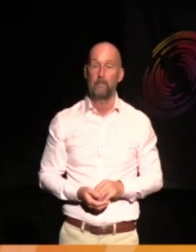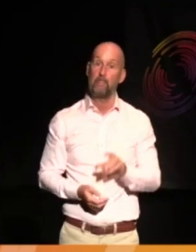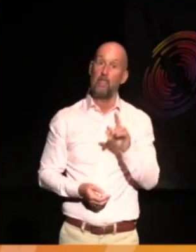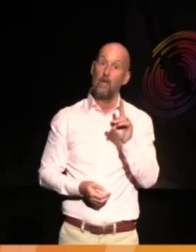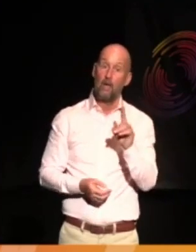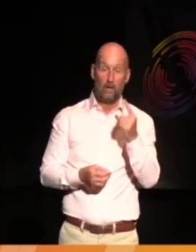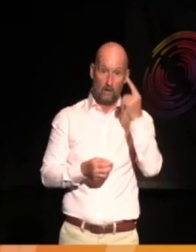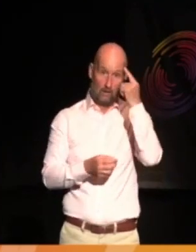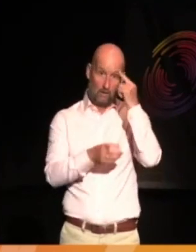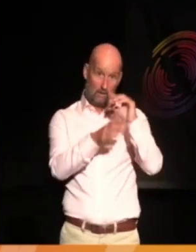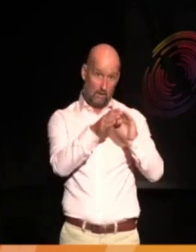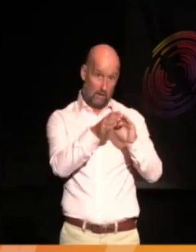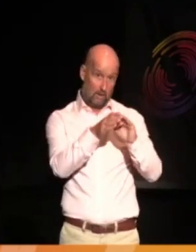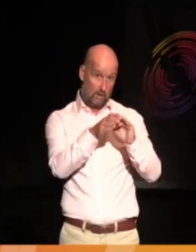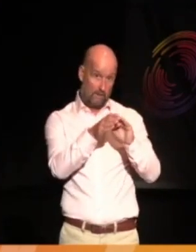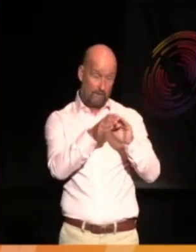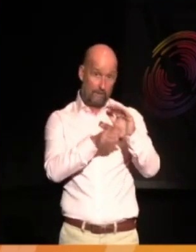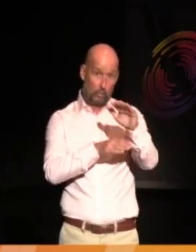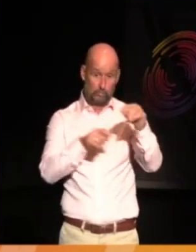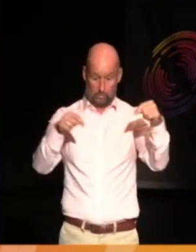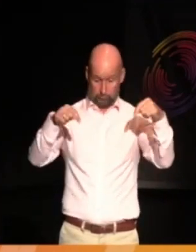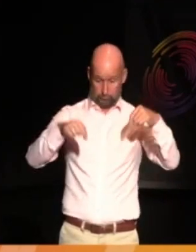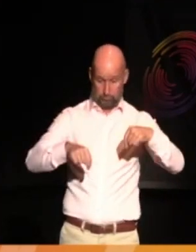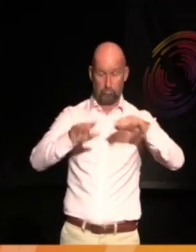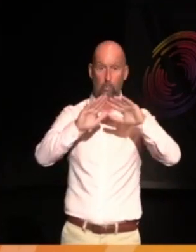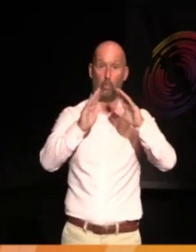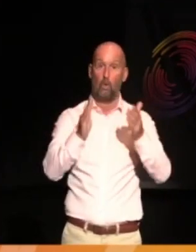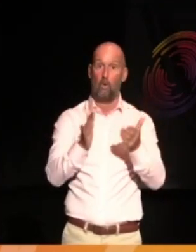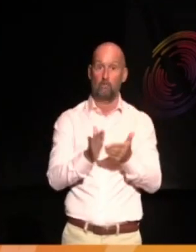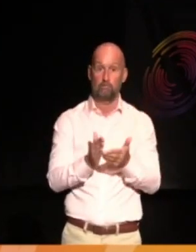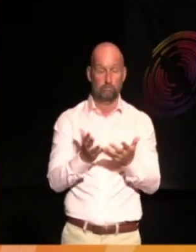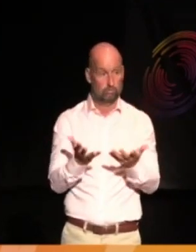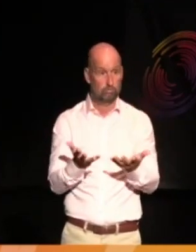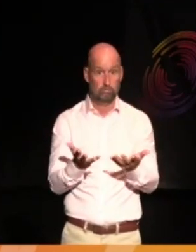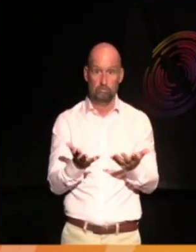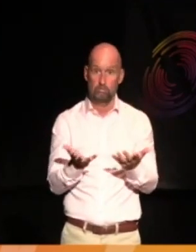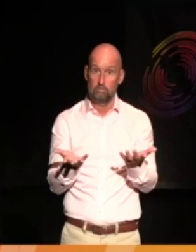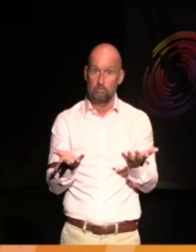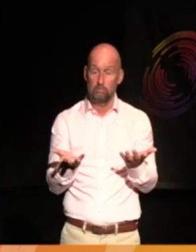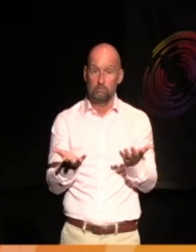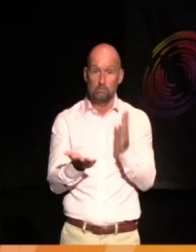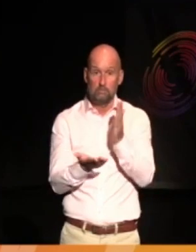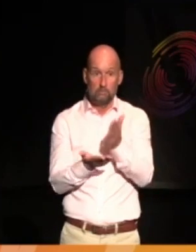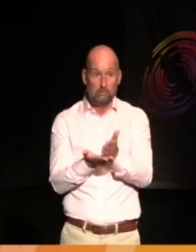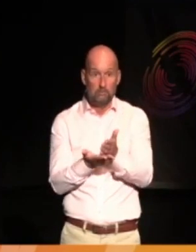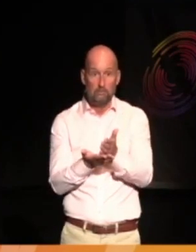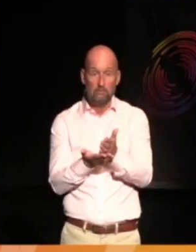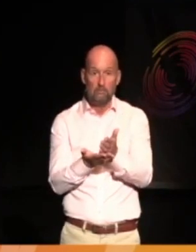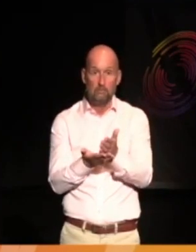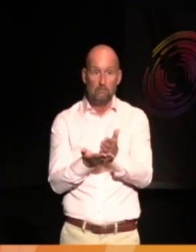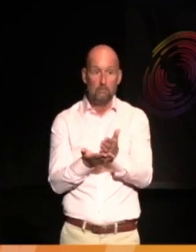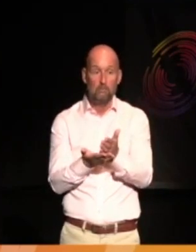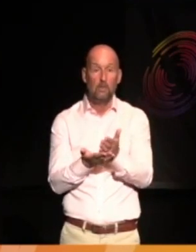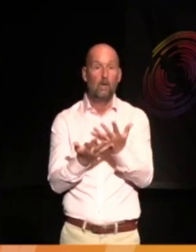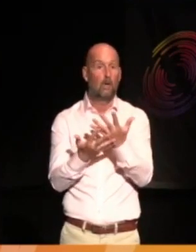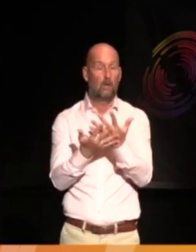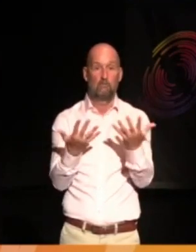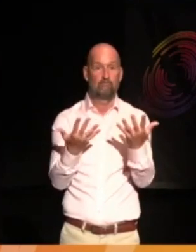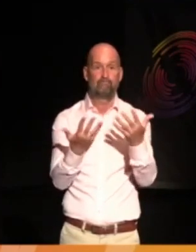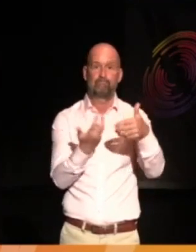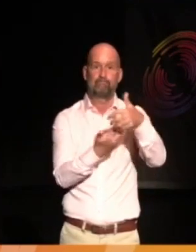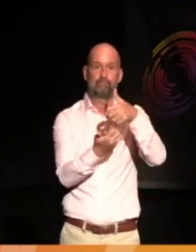our future here is intimately, and here I'm talking about the number of mixed-race marriages,